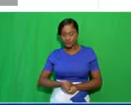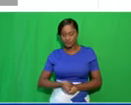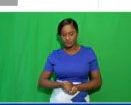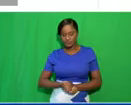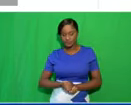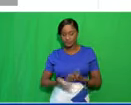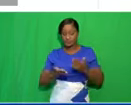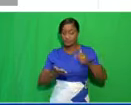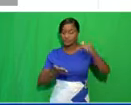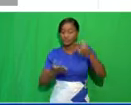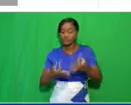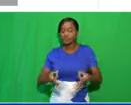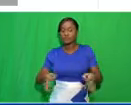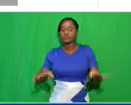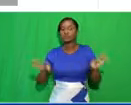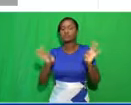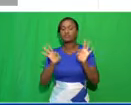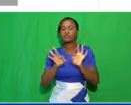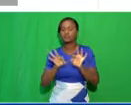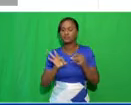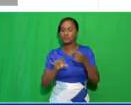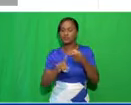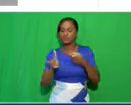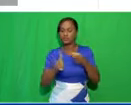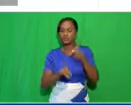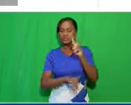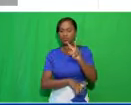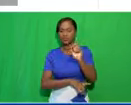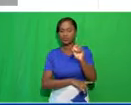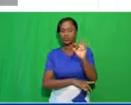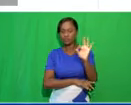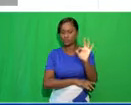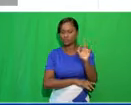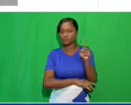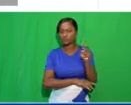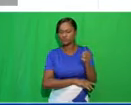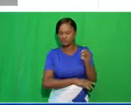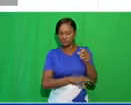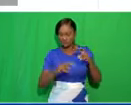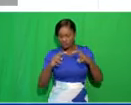Maybe this is important. This was from 2009, if I believe, and